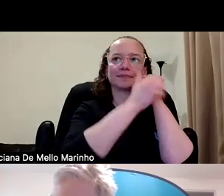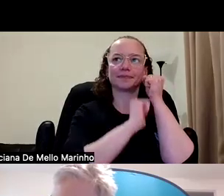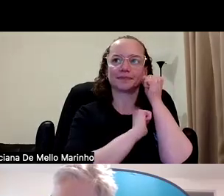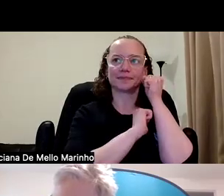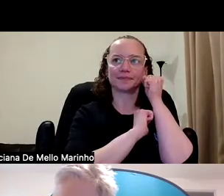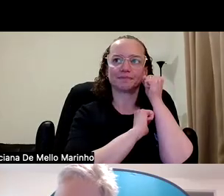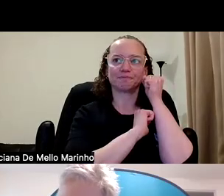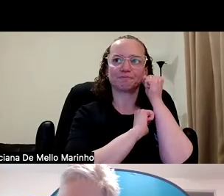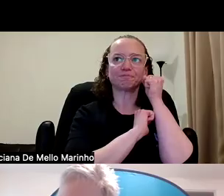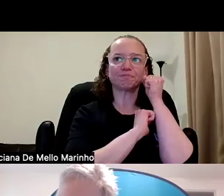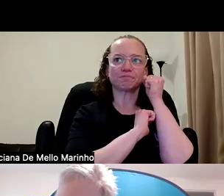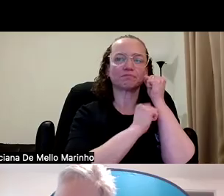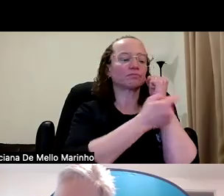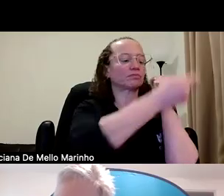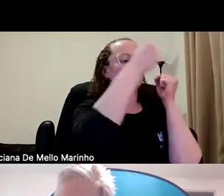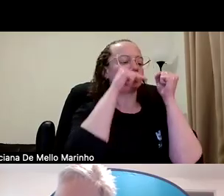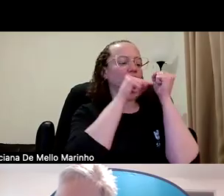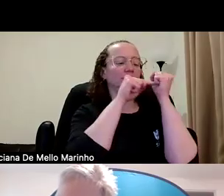B.